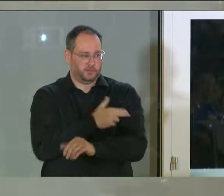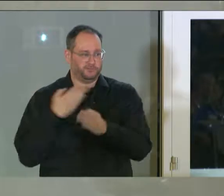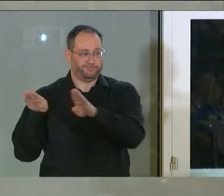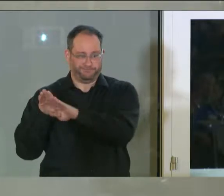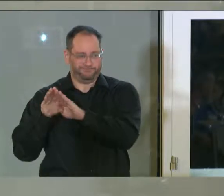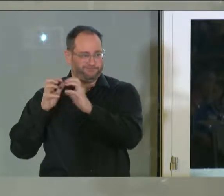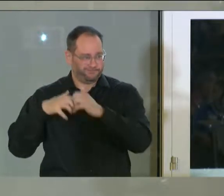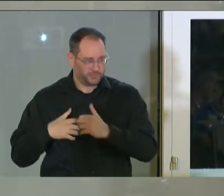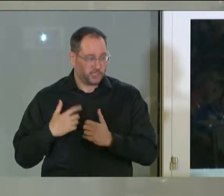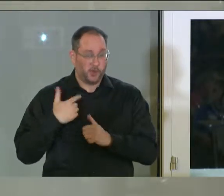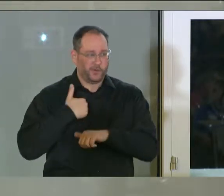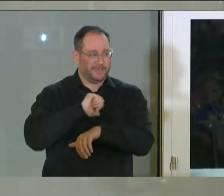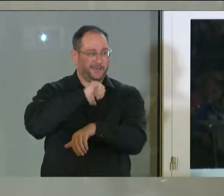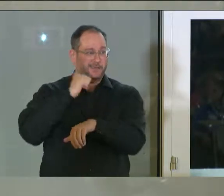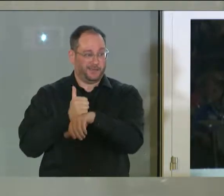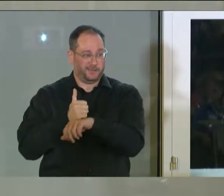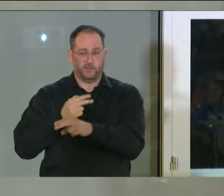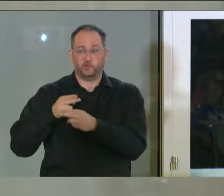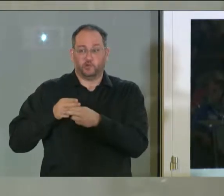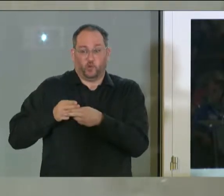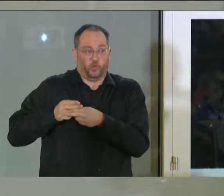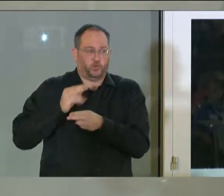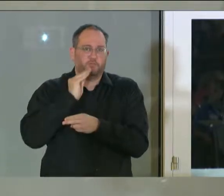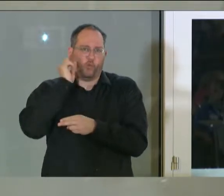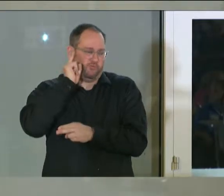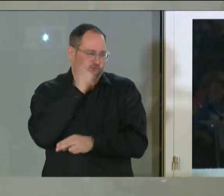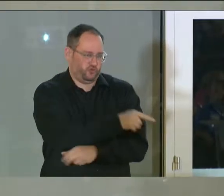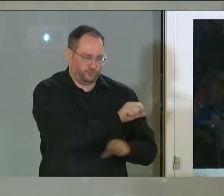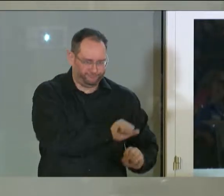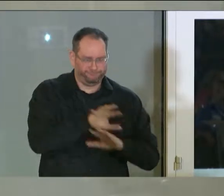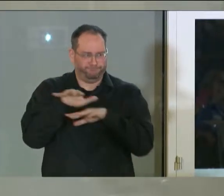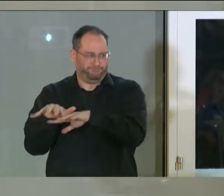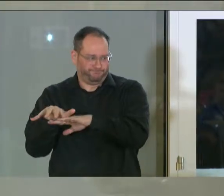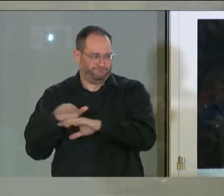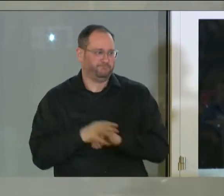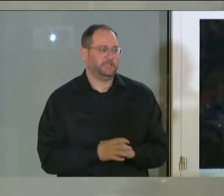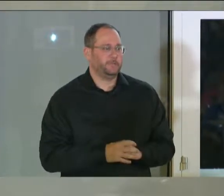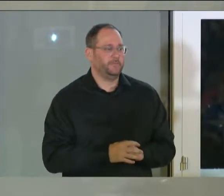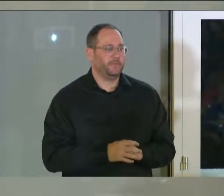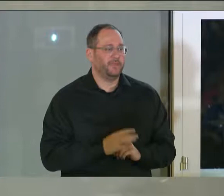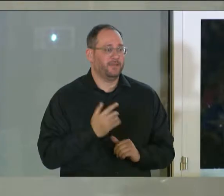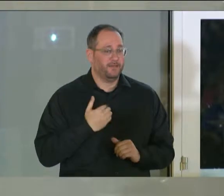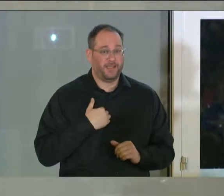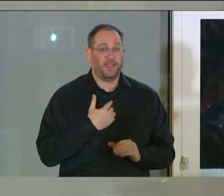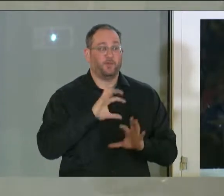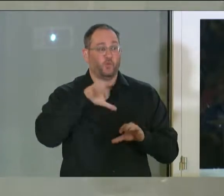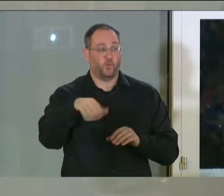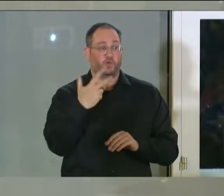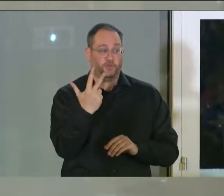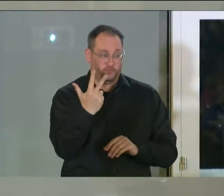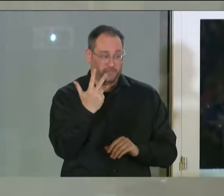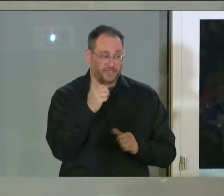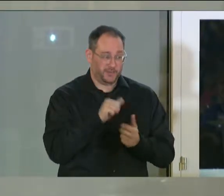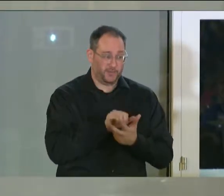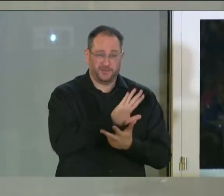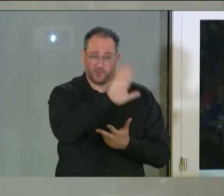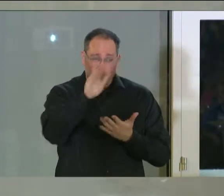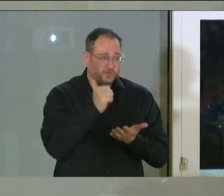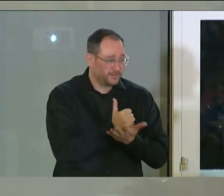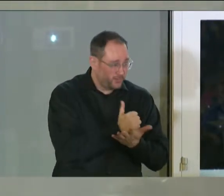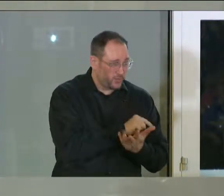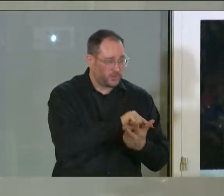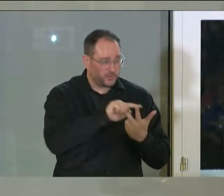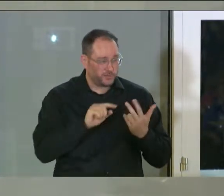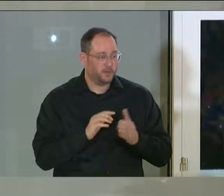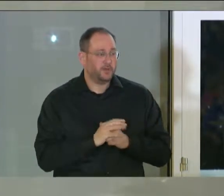year. We established short-term housing units in 3 wards, and with your support, we intend to extend